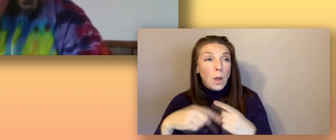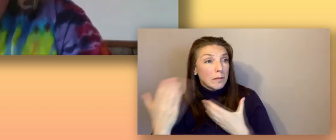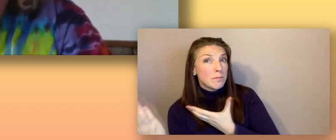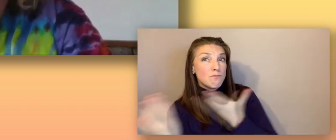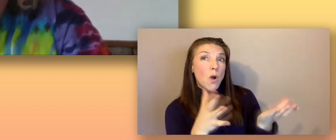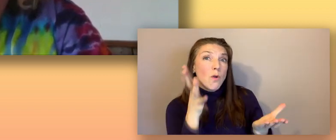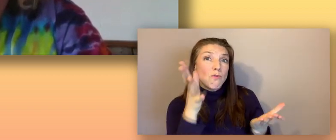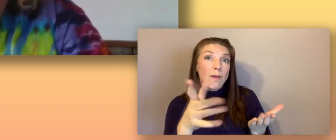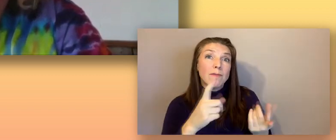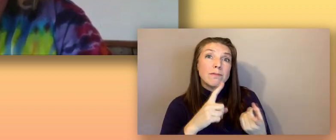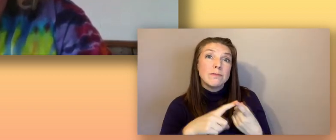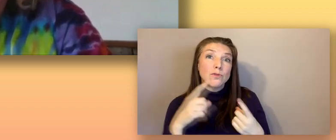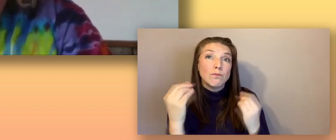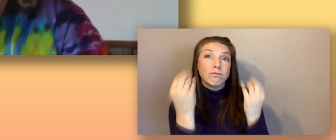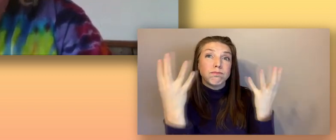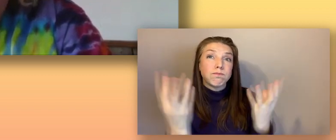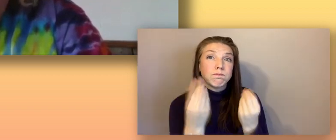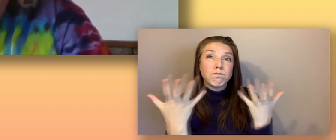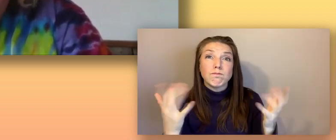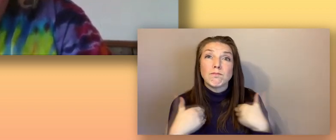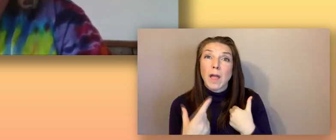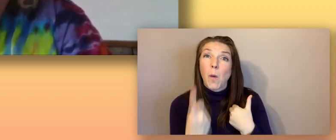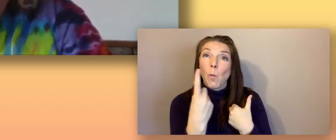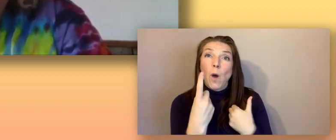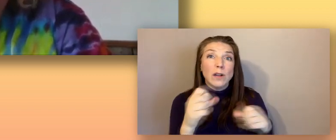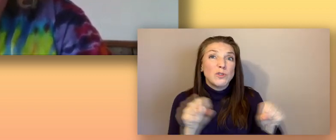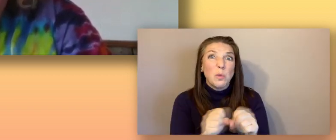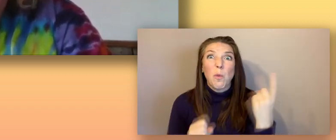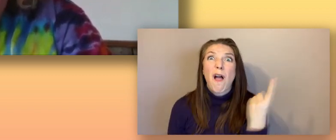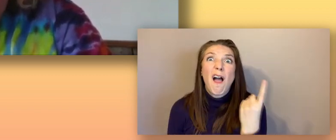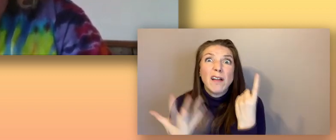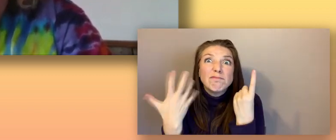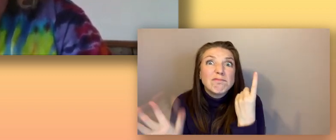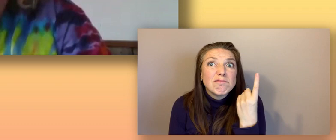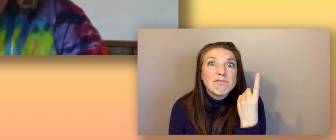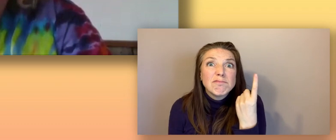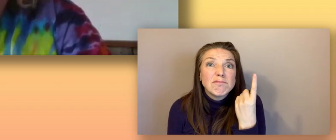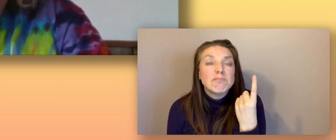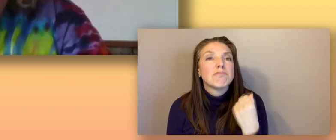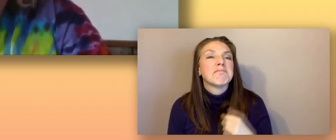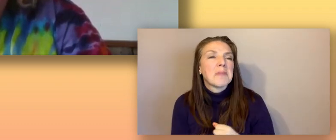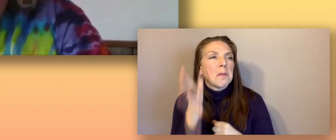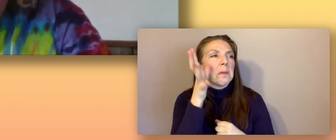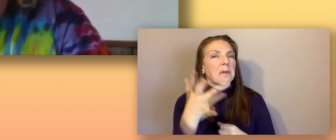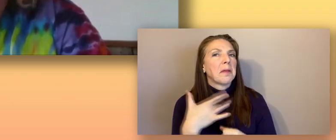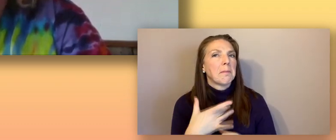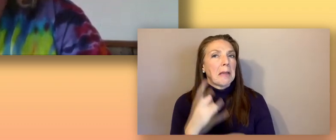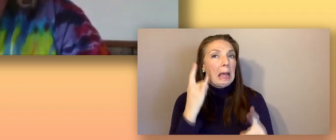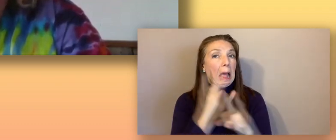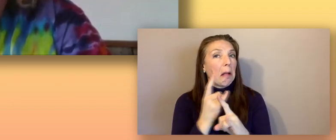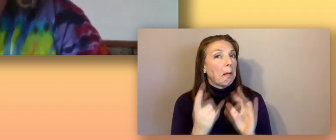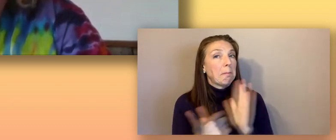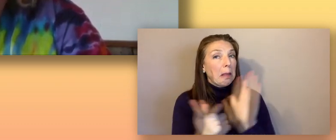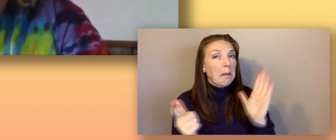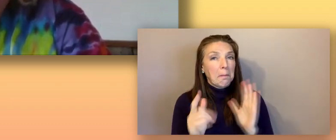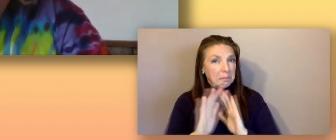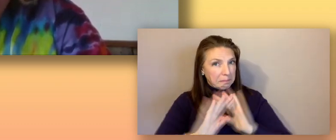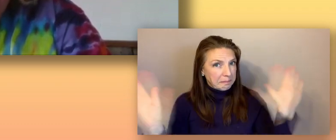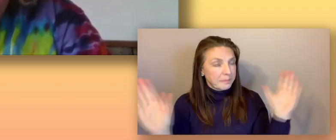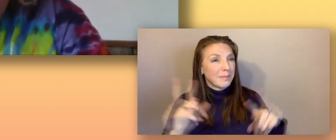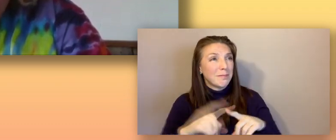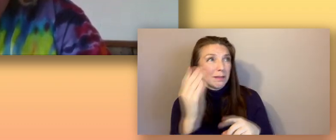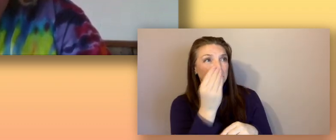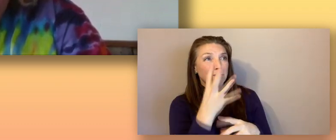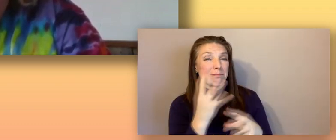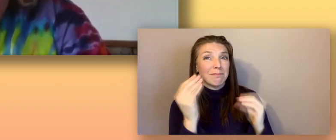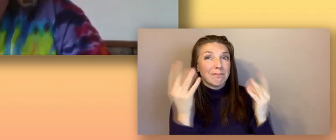he only had one shoe. He never found the other shoe. My grandfather didn't usually drink any alcohol, but he said to